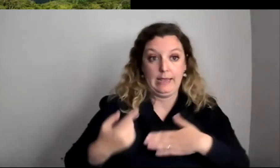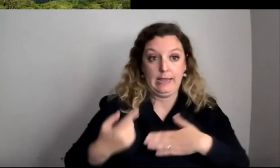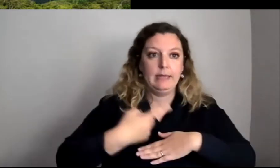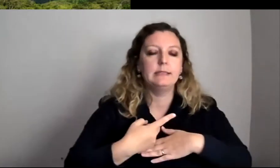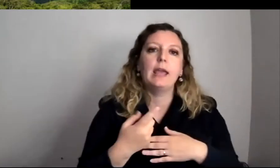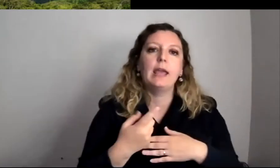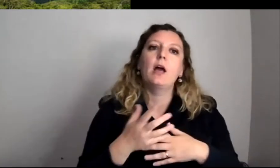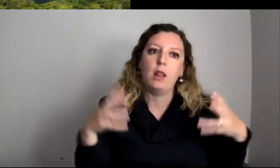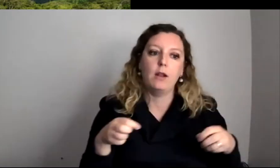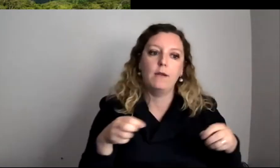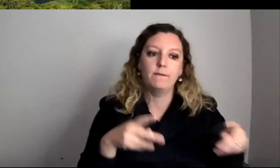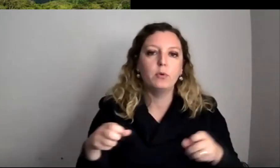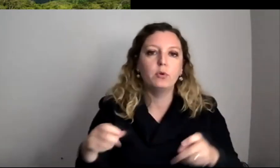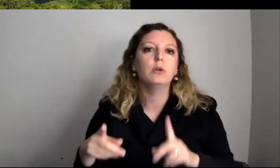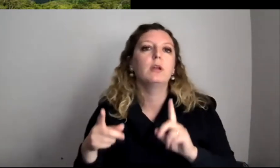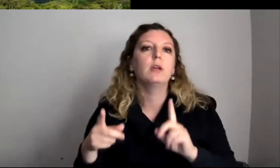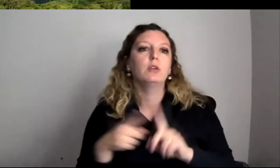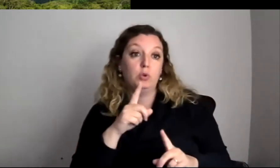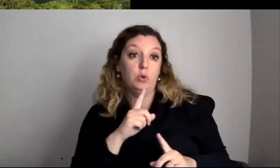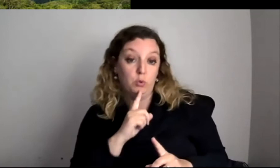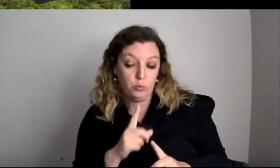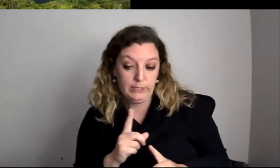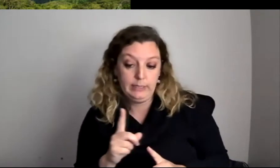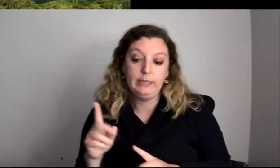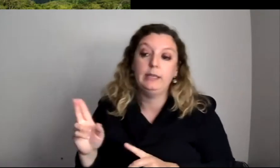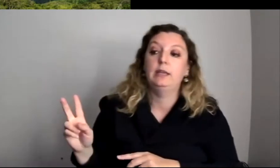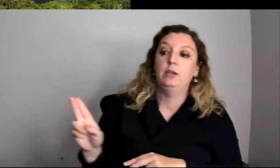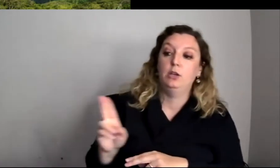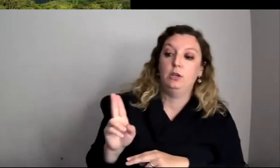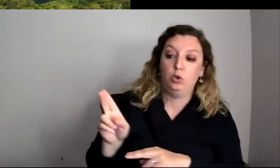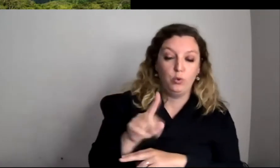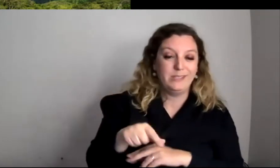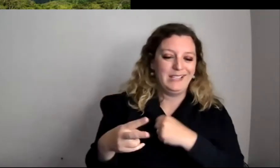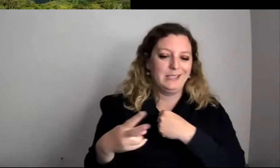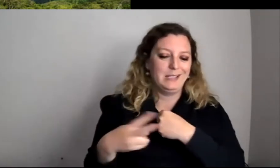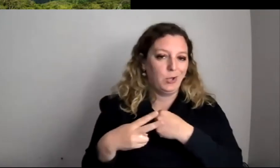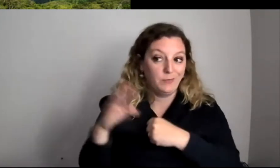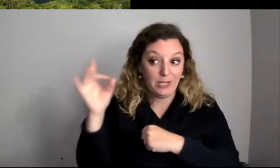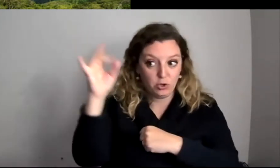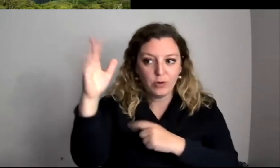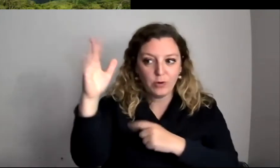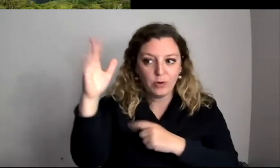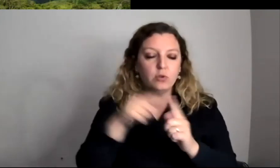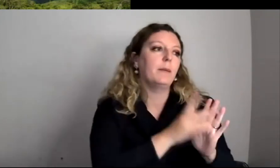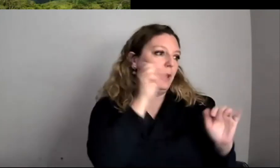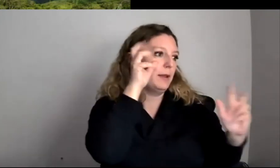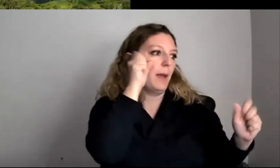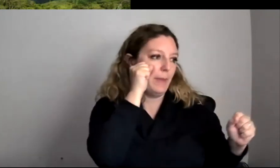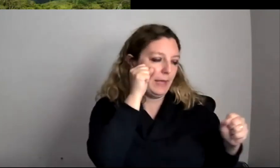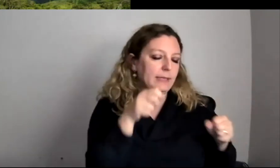of opportunities to really turn what many consider to be a conservation crisis into this really, really amazing